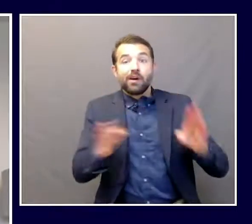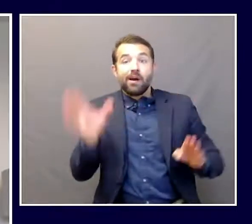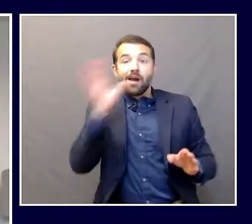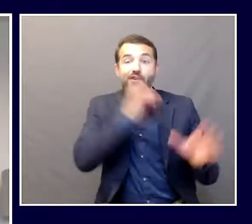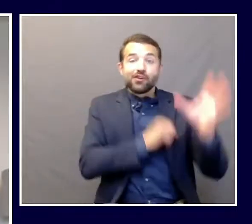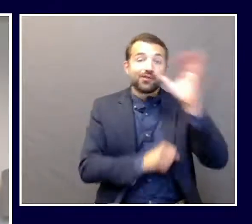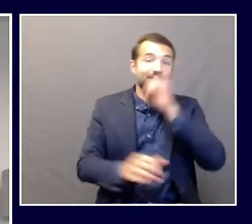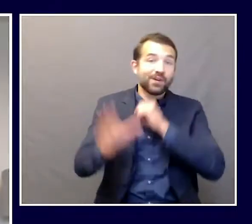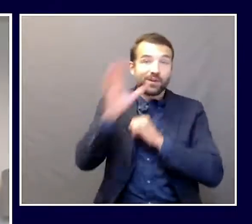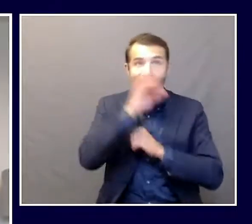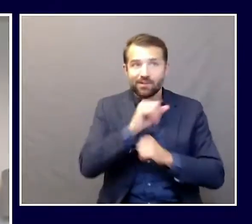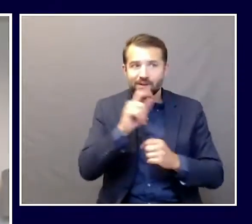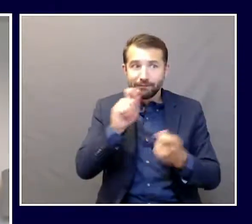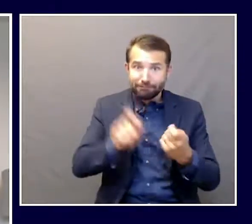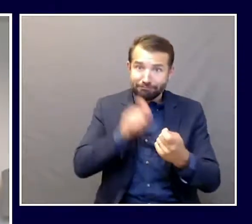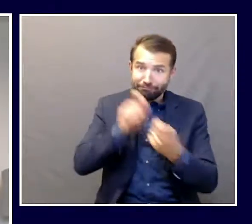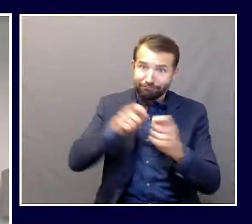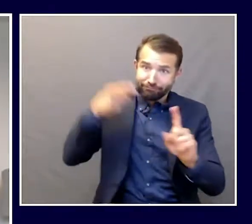vaccinated.